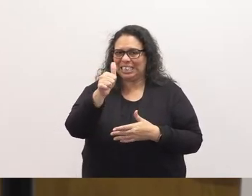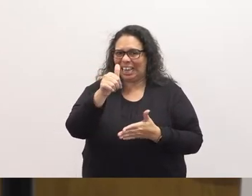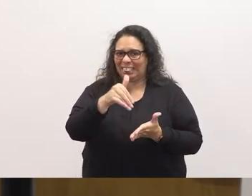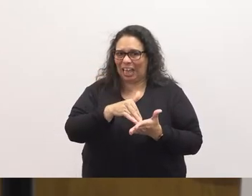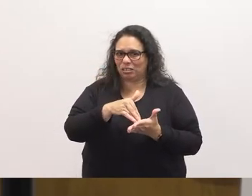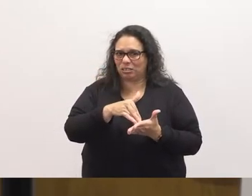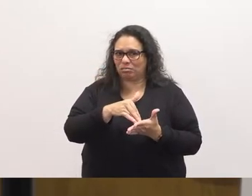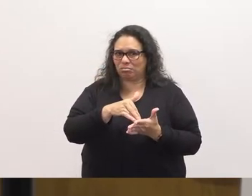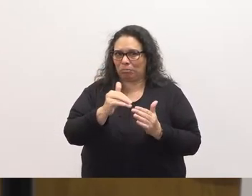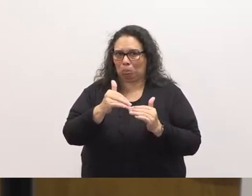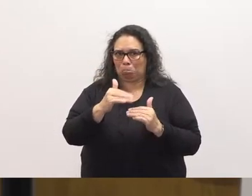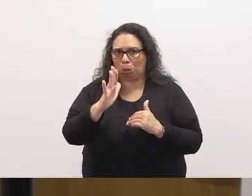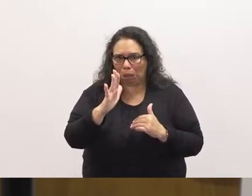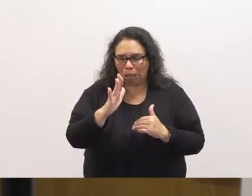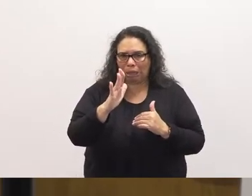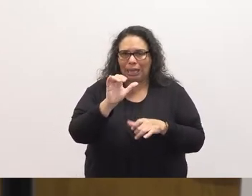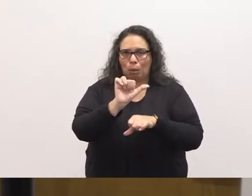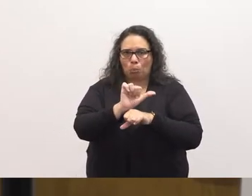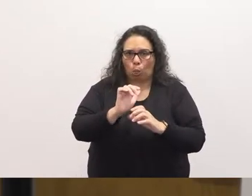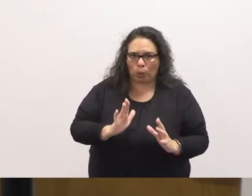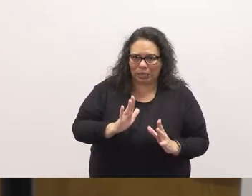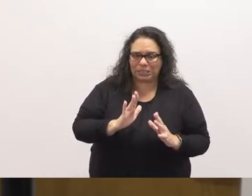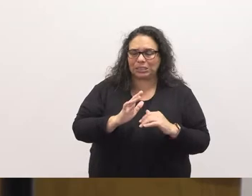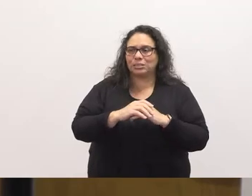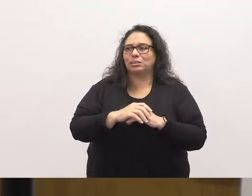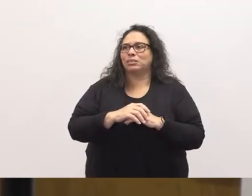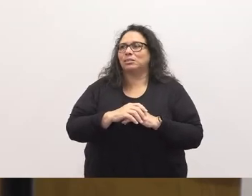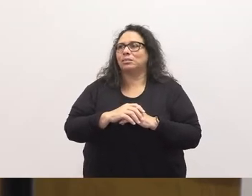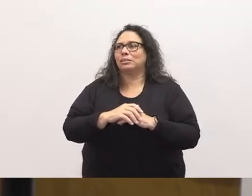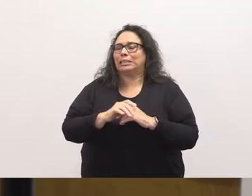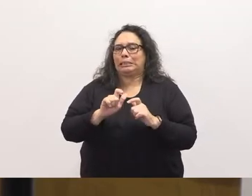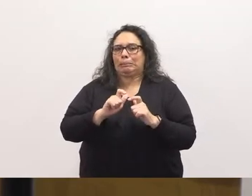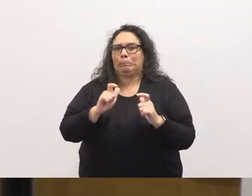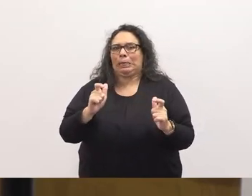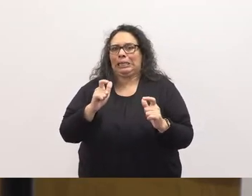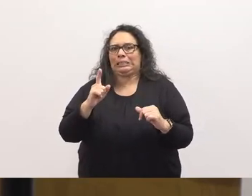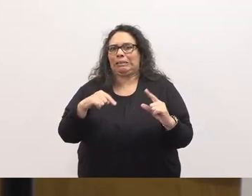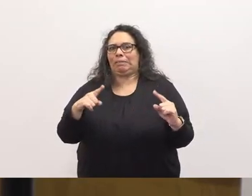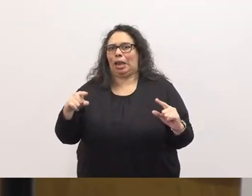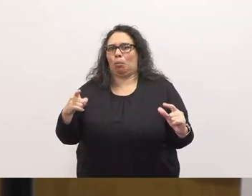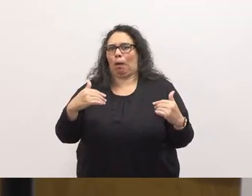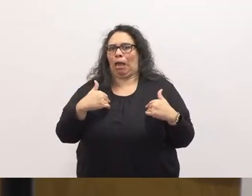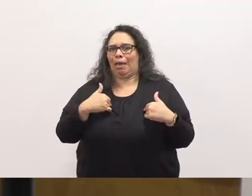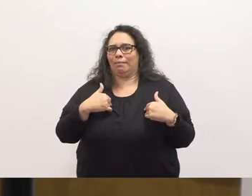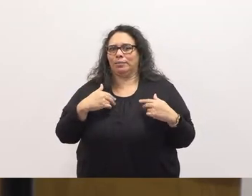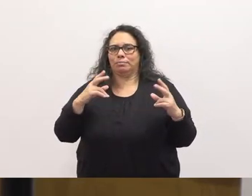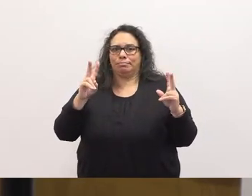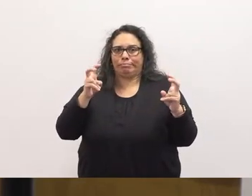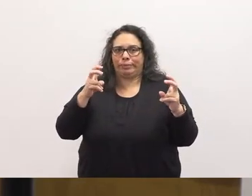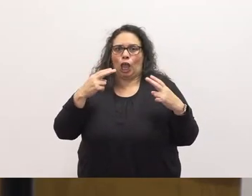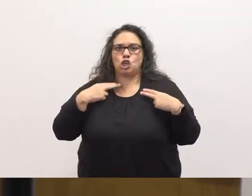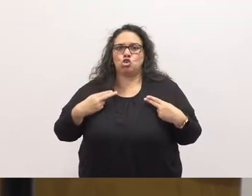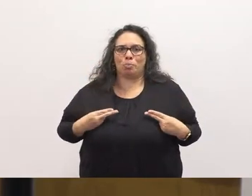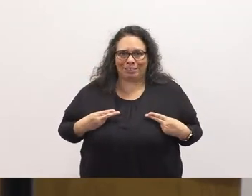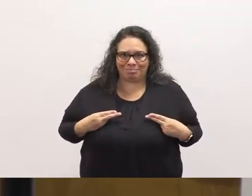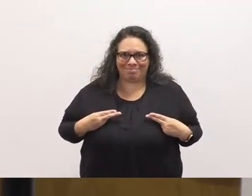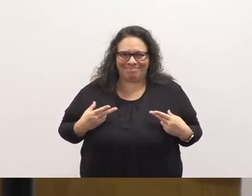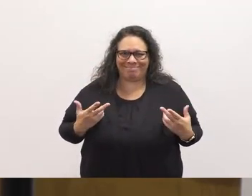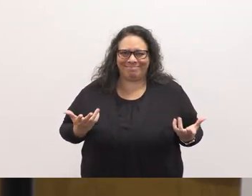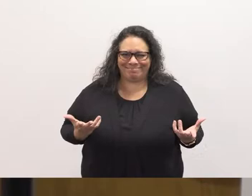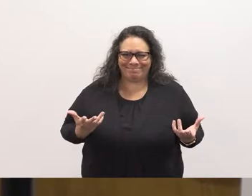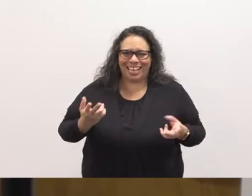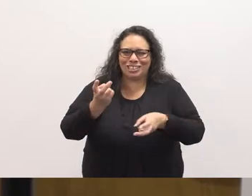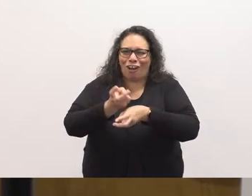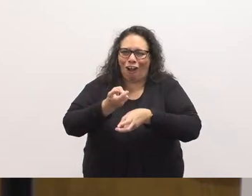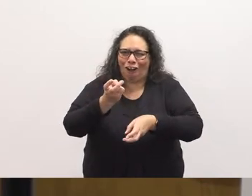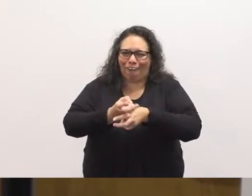plus employees, and you're talking about the biggest variable we got, humans, that's a hard thing to do,